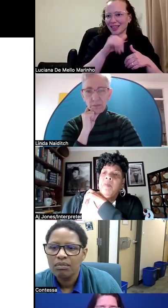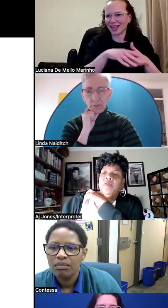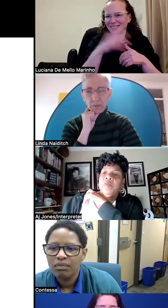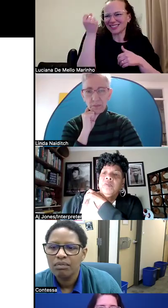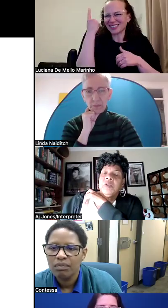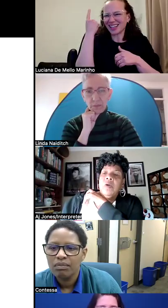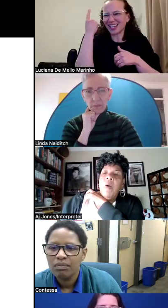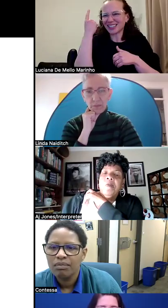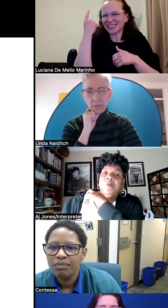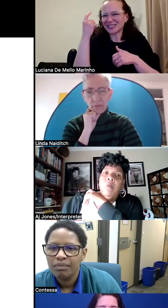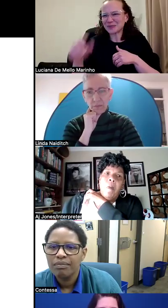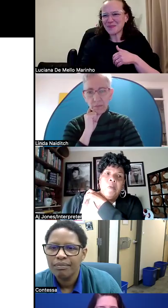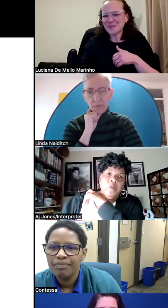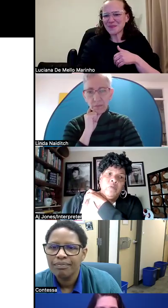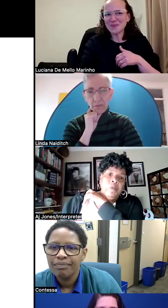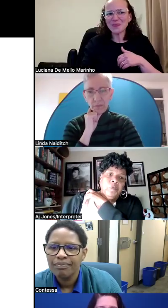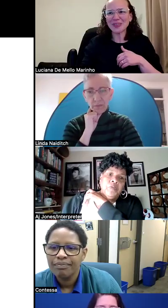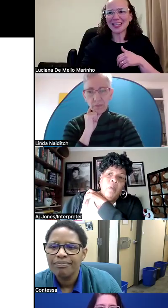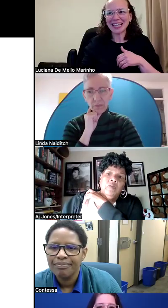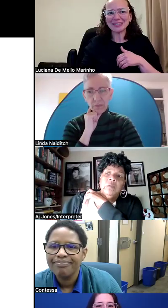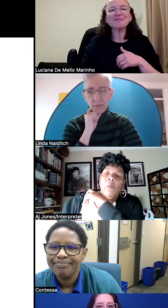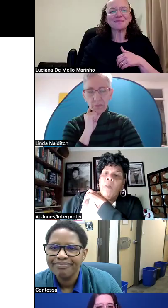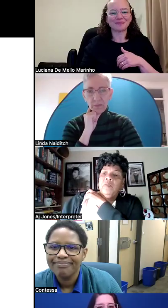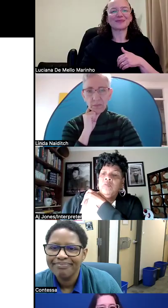that. Does that make sense?